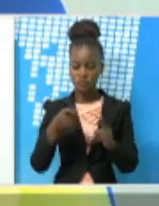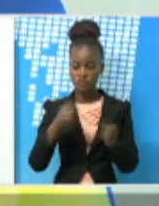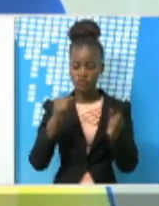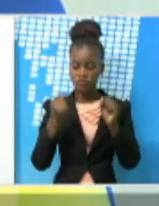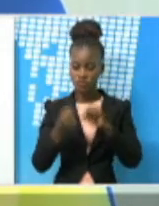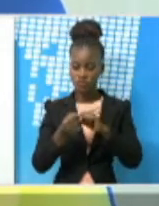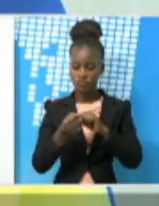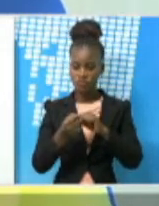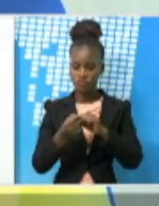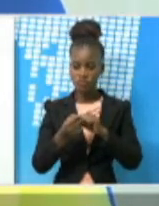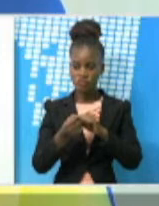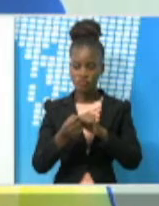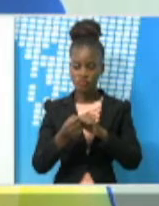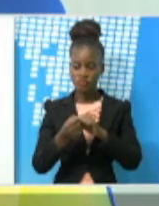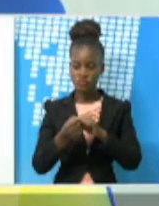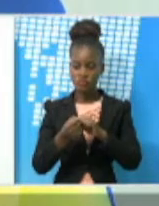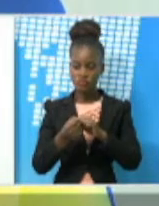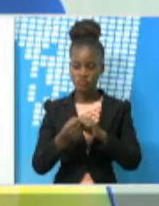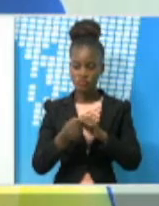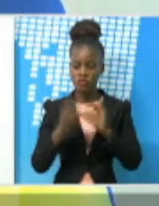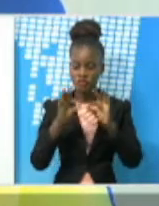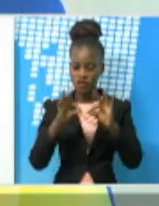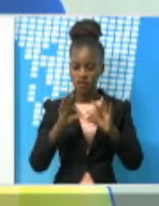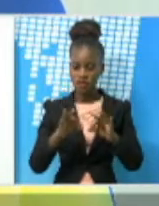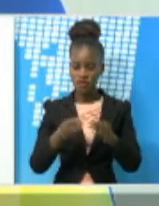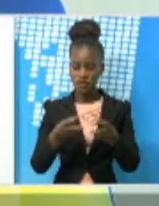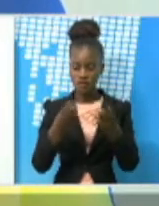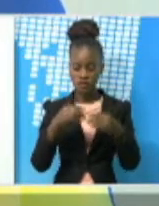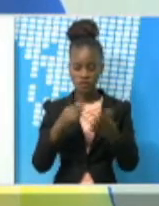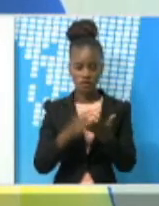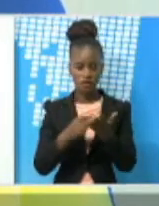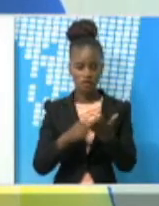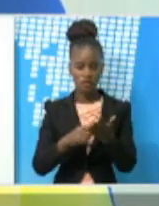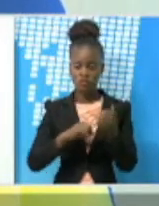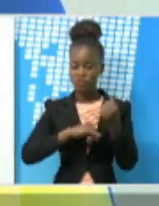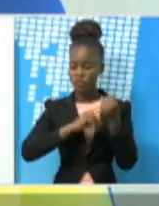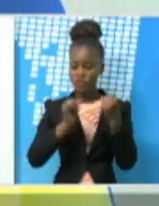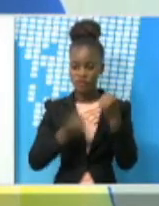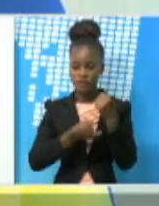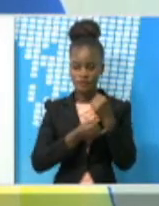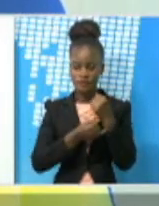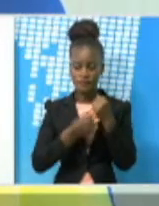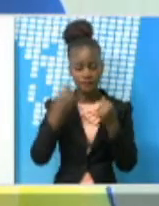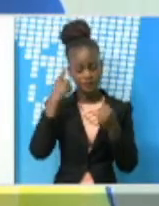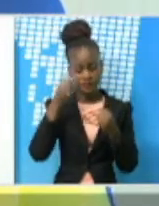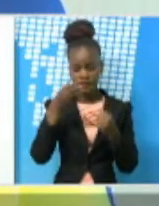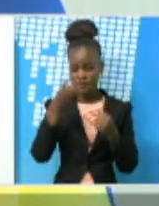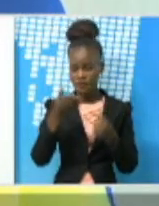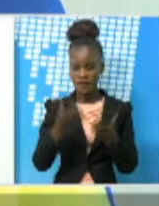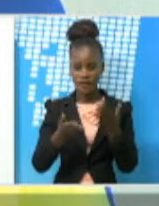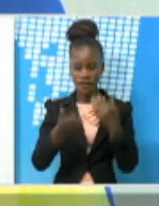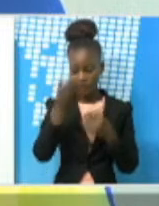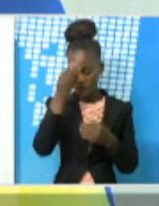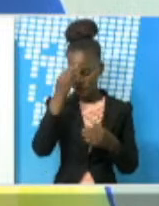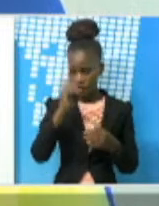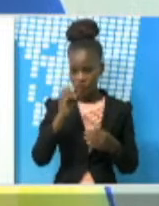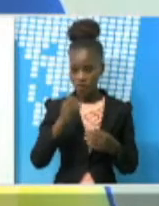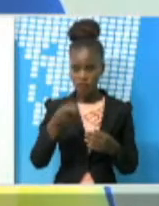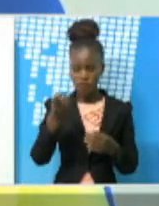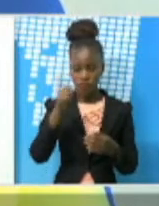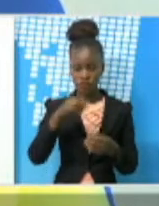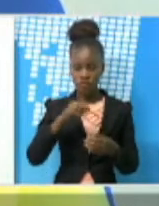investments by utilizing raw materials to giving Ugandans jobs. For some of you that might know the Soroti Fruit Factory,